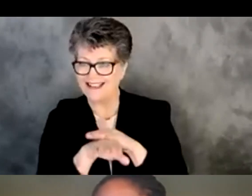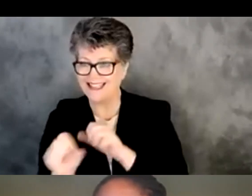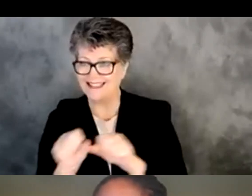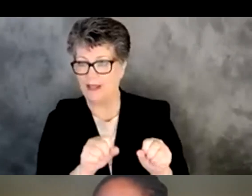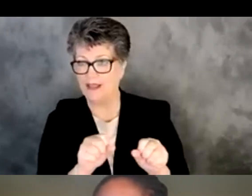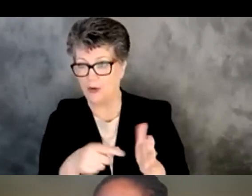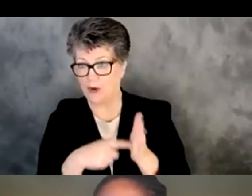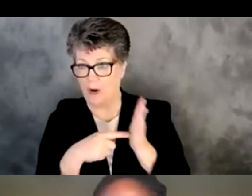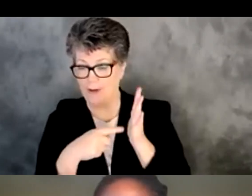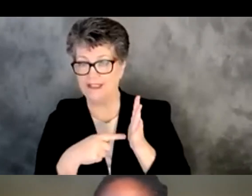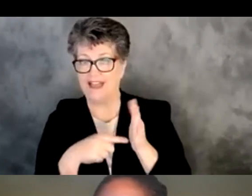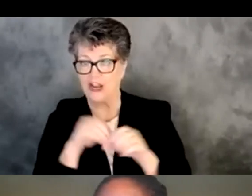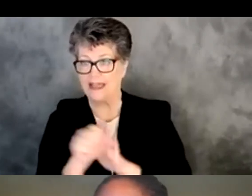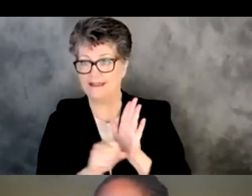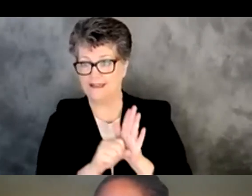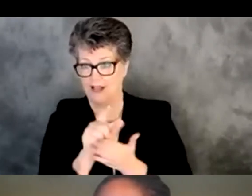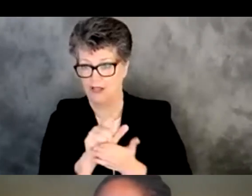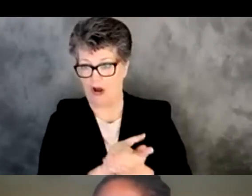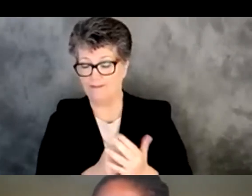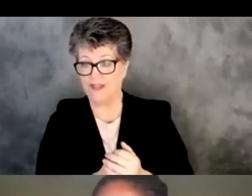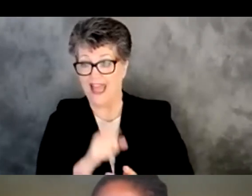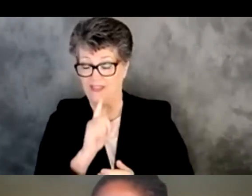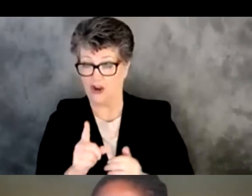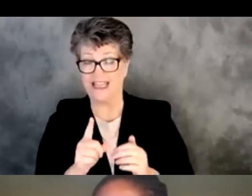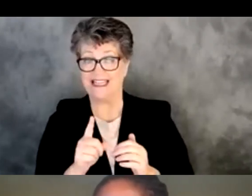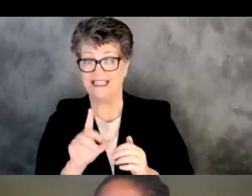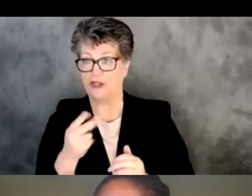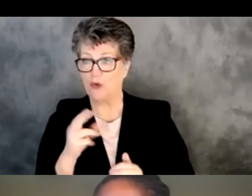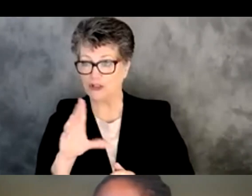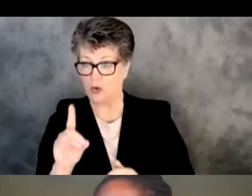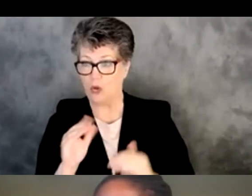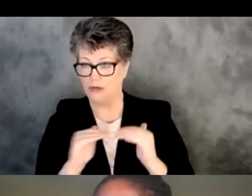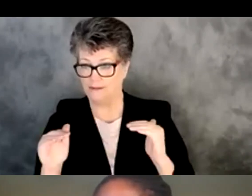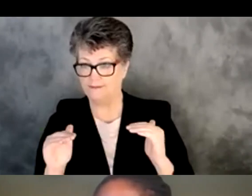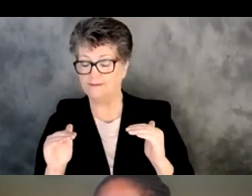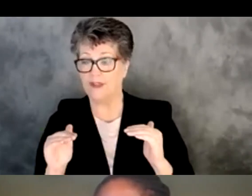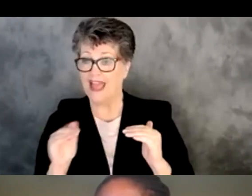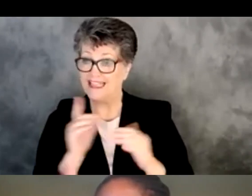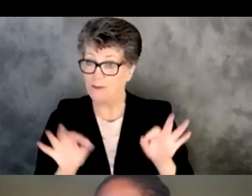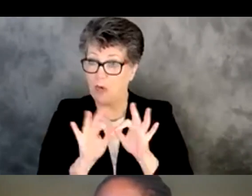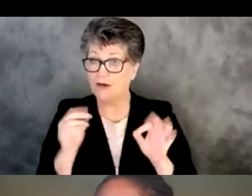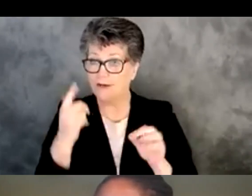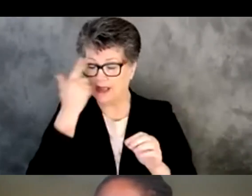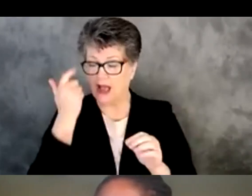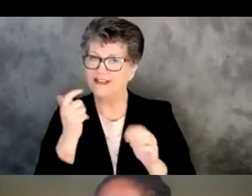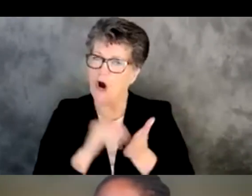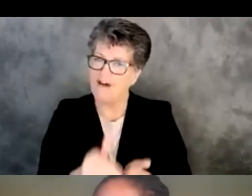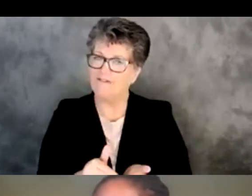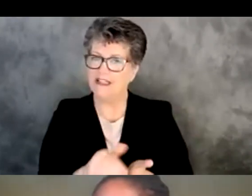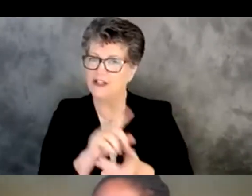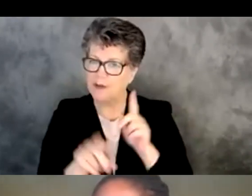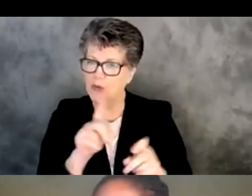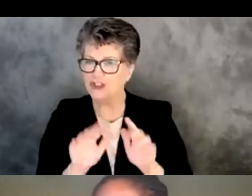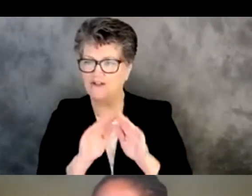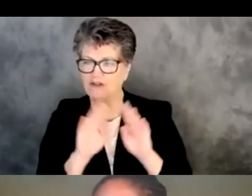requirements that are in state law. There is a threshold item, and this is important because there have often been questions by